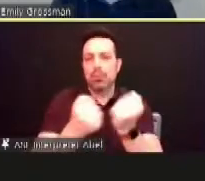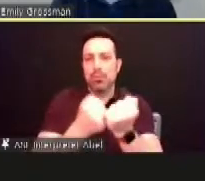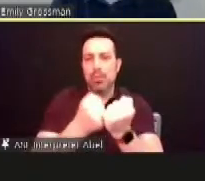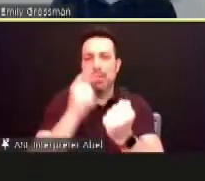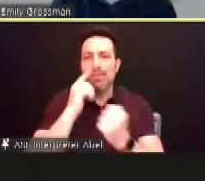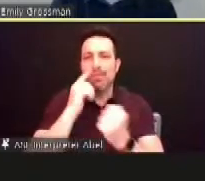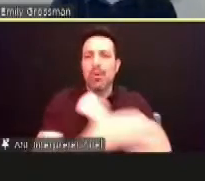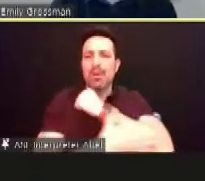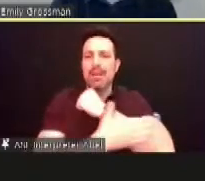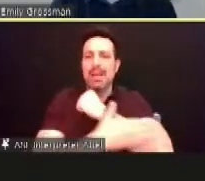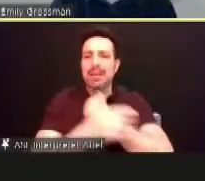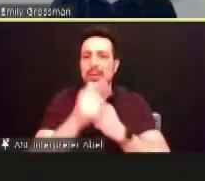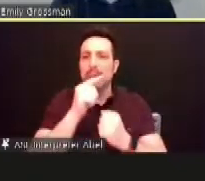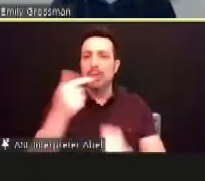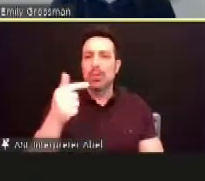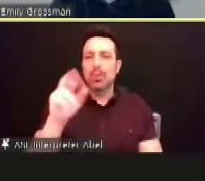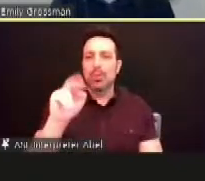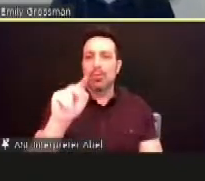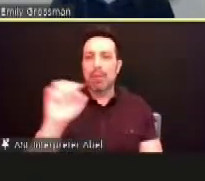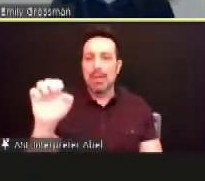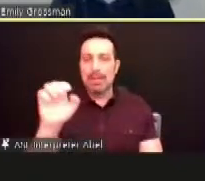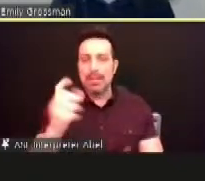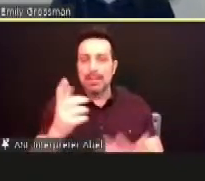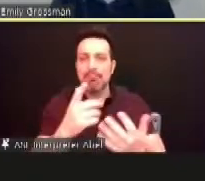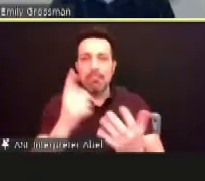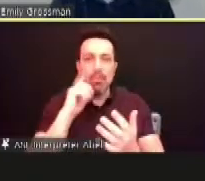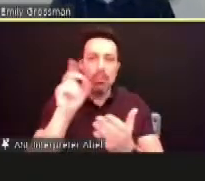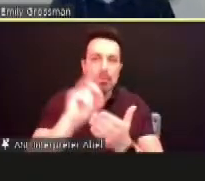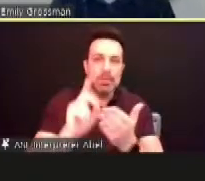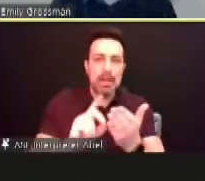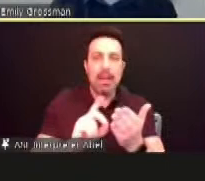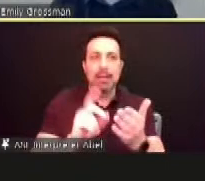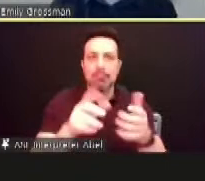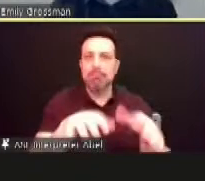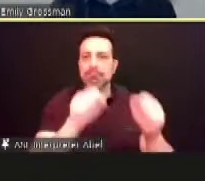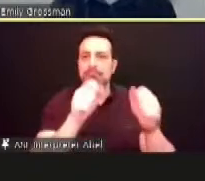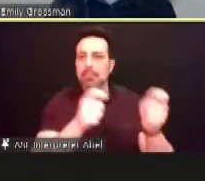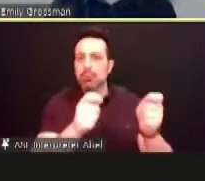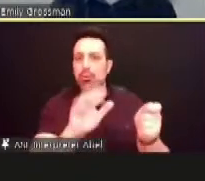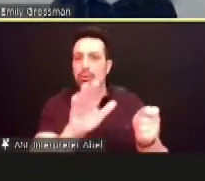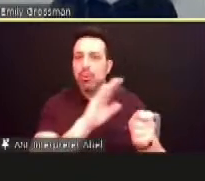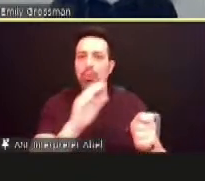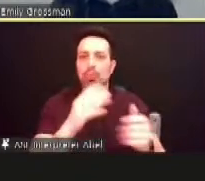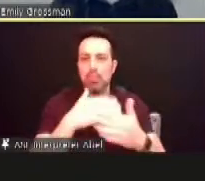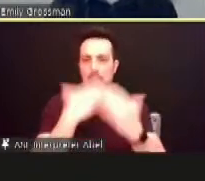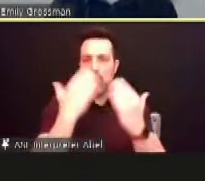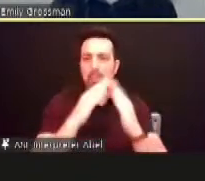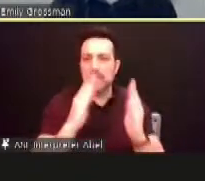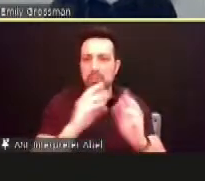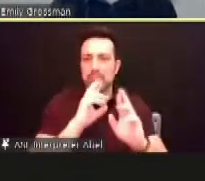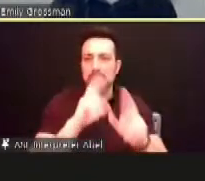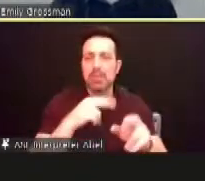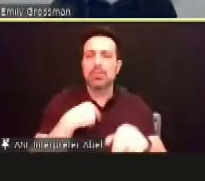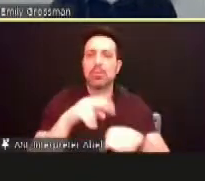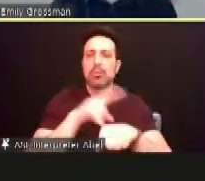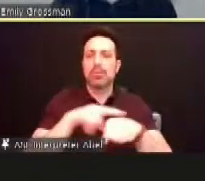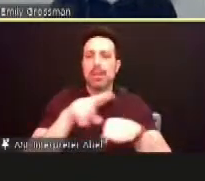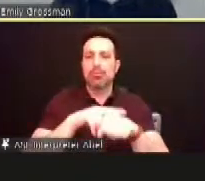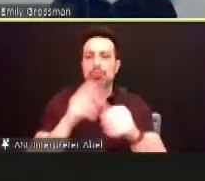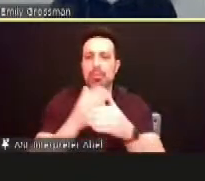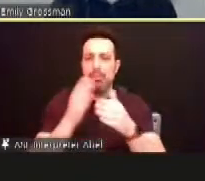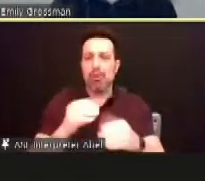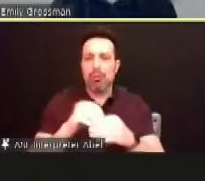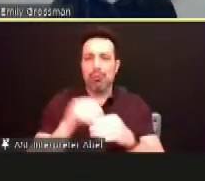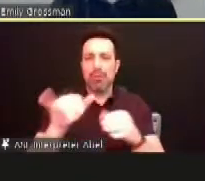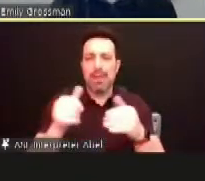county grantees in designing and administering their local homeless response. We're a natural partner in this